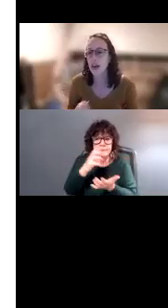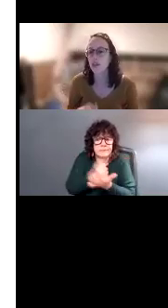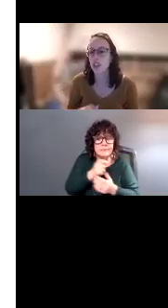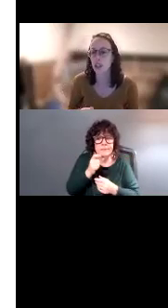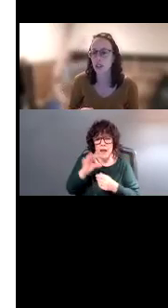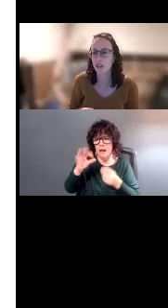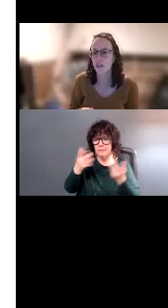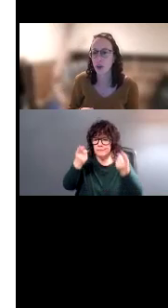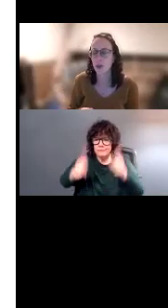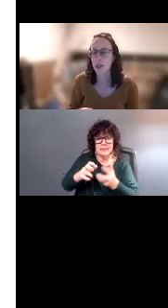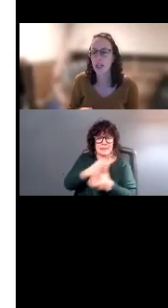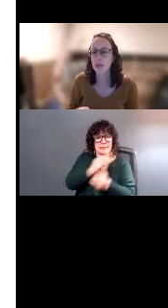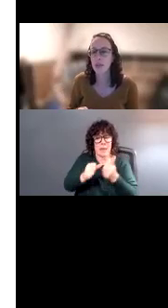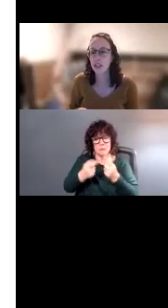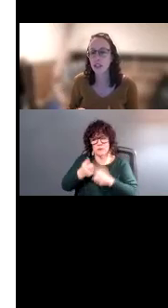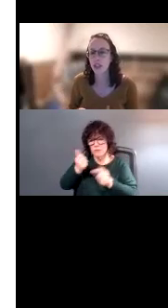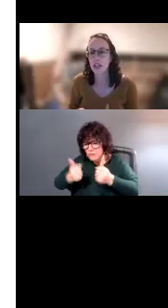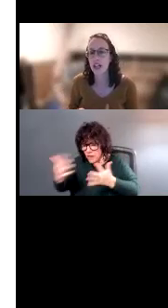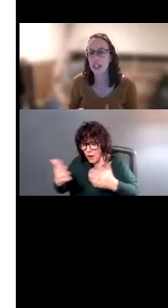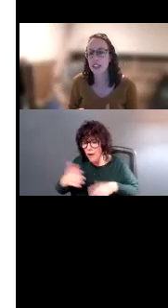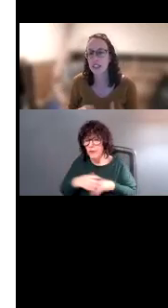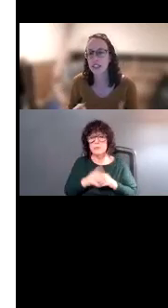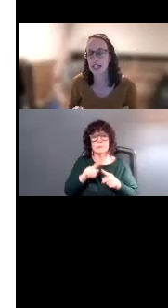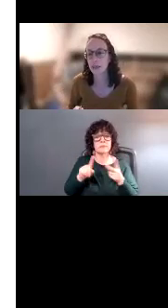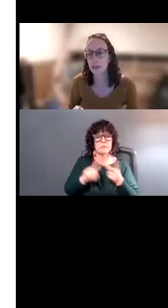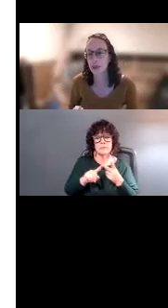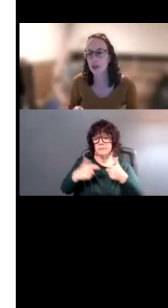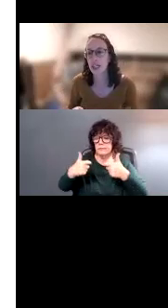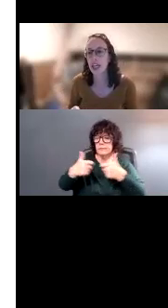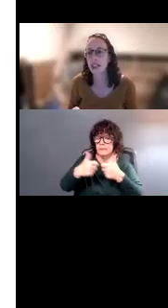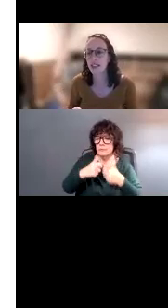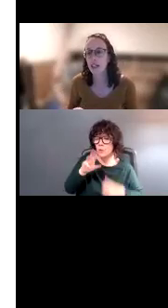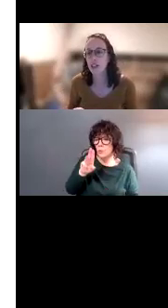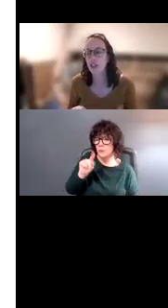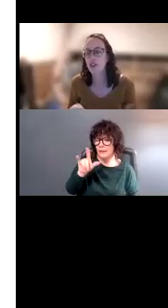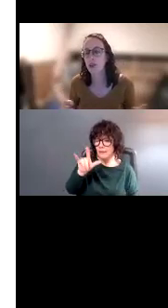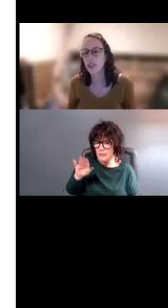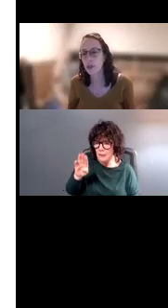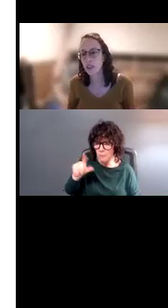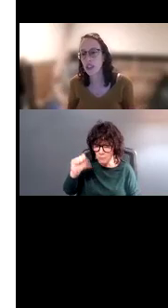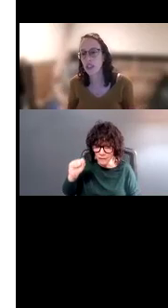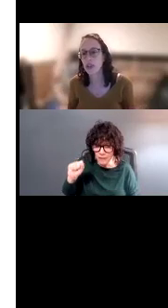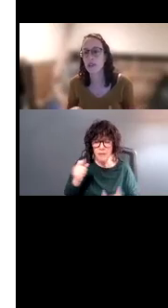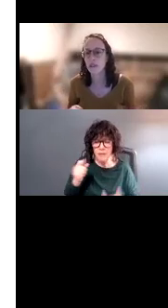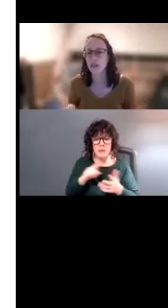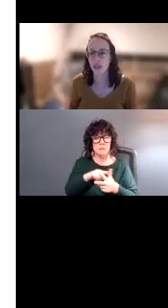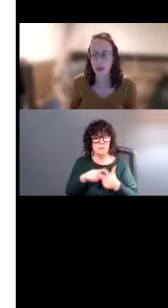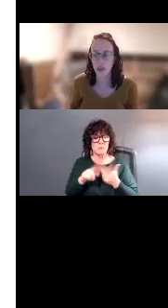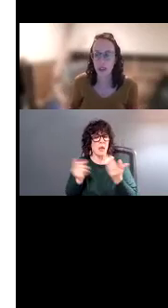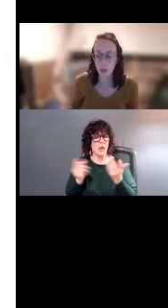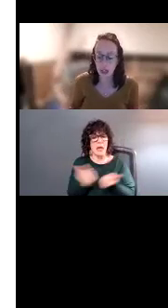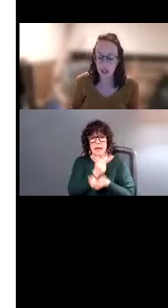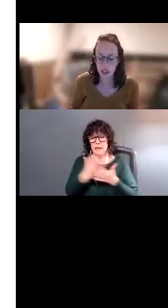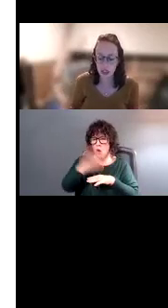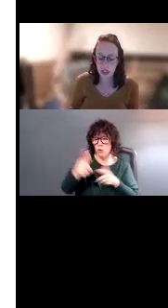that you have just on your phone. Make sure that it's accessible in case your phone is stolen or you lose your